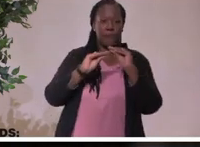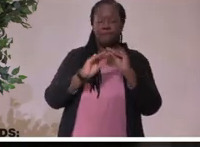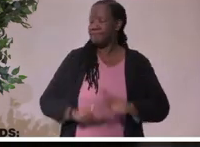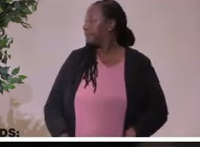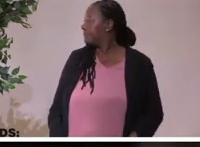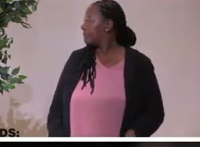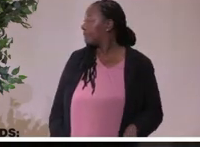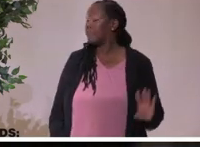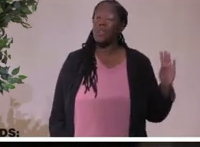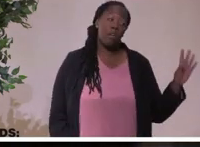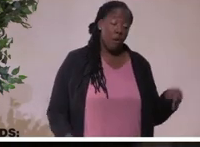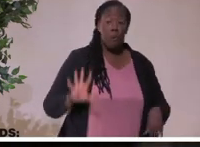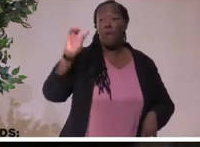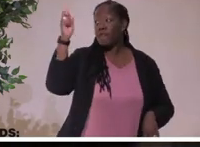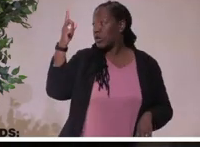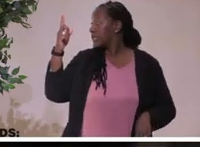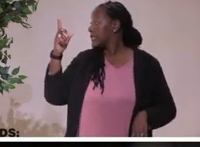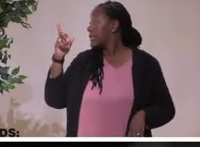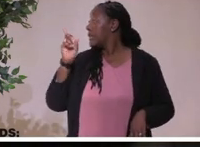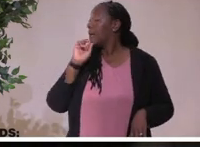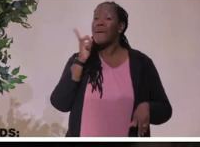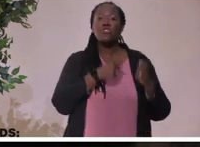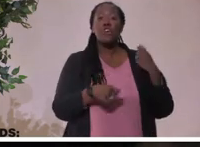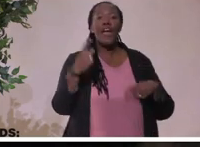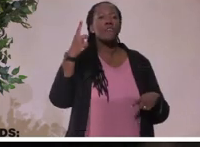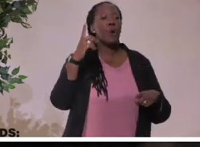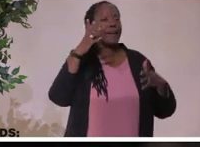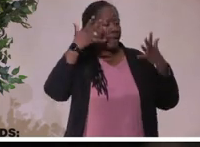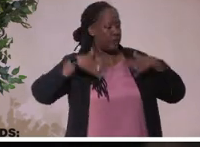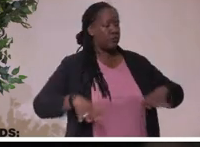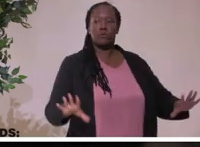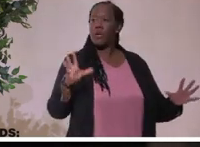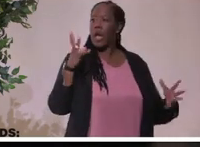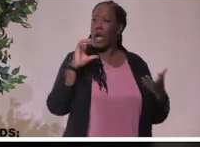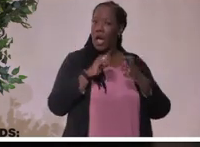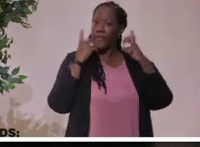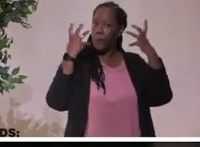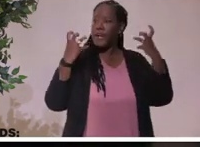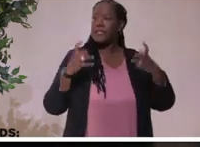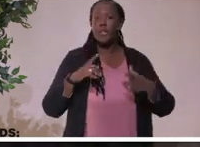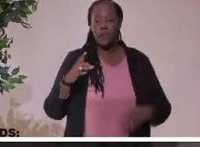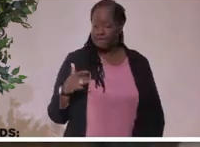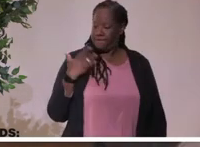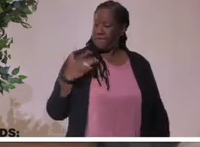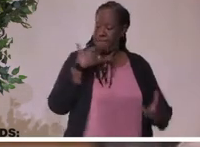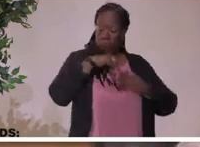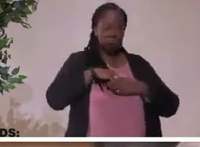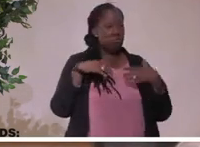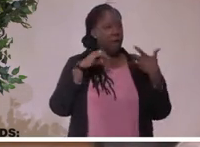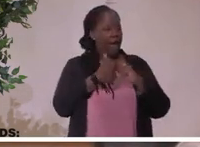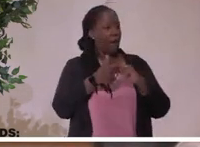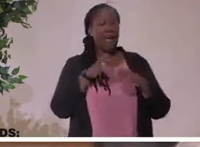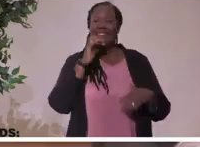First of all, it's going to make sure everybody can look how they want to look, feel how they want to look, right? Feel how they want to feel and not be worried about